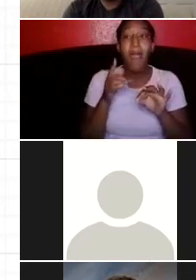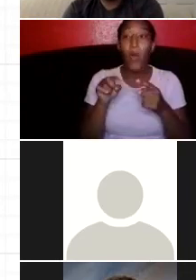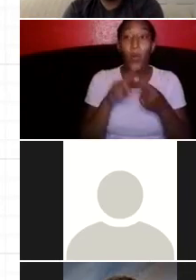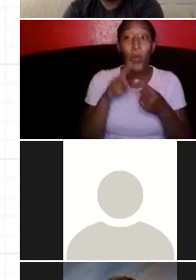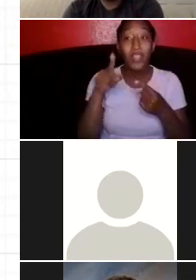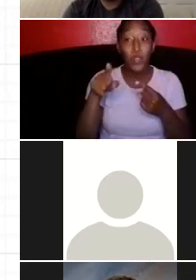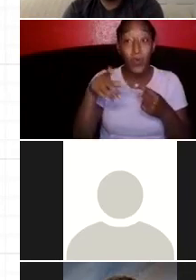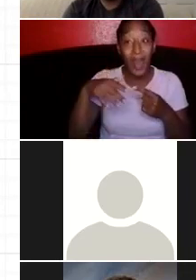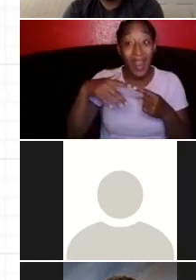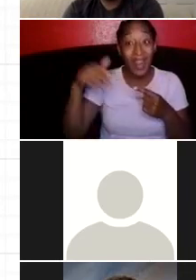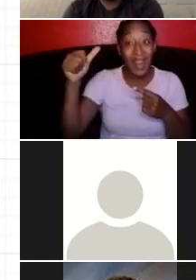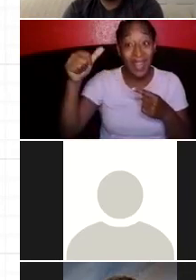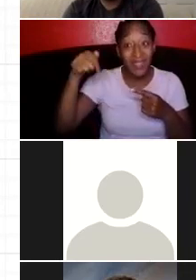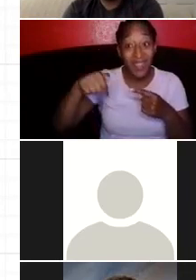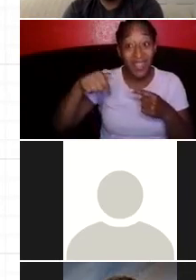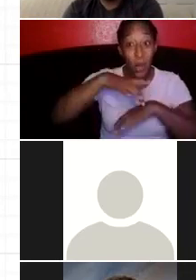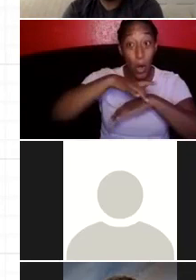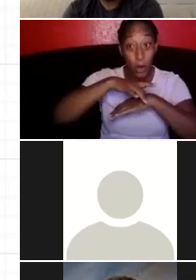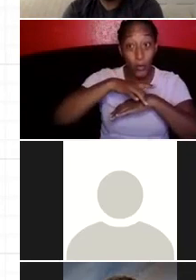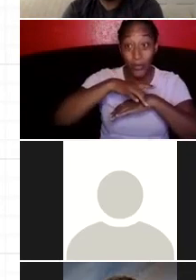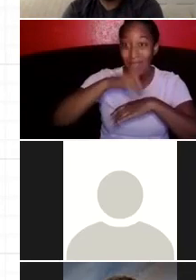because you're not on planet Earth.